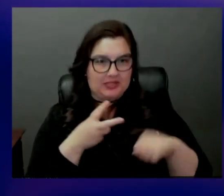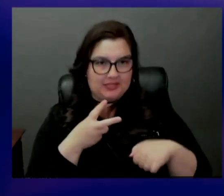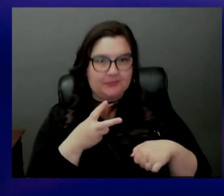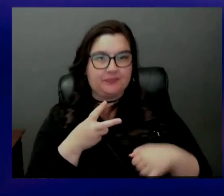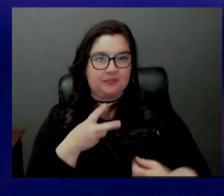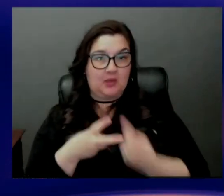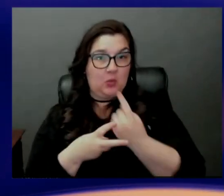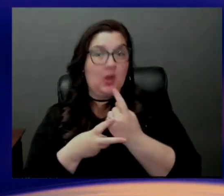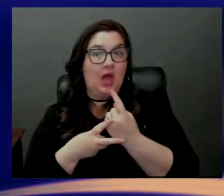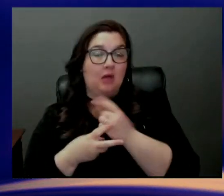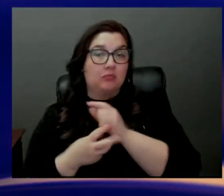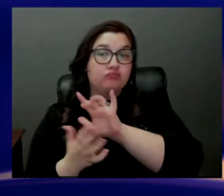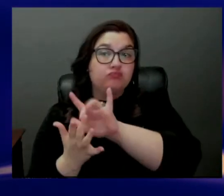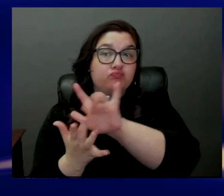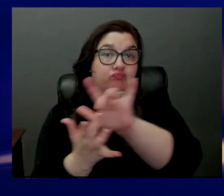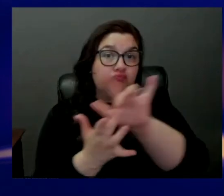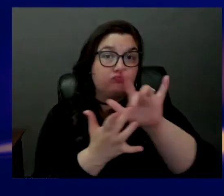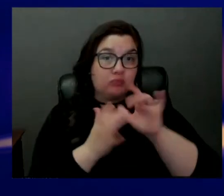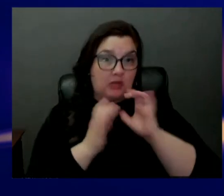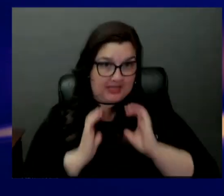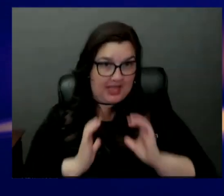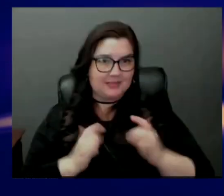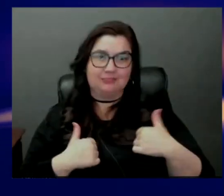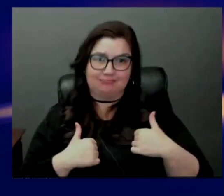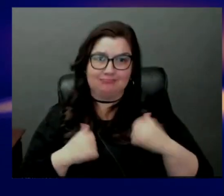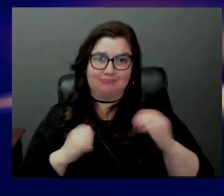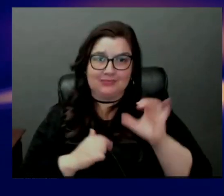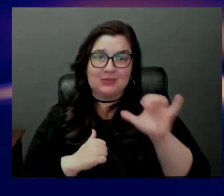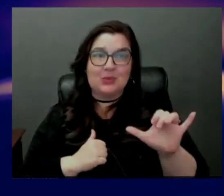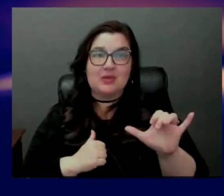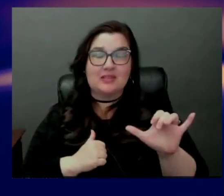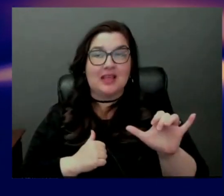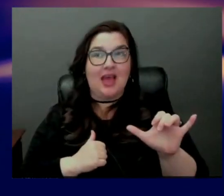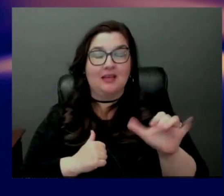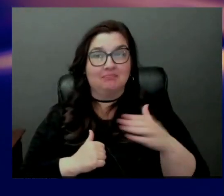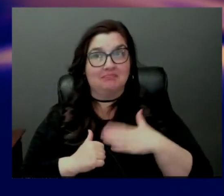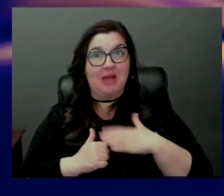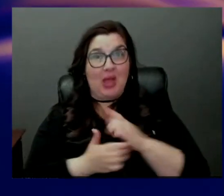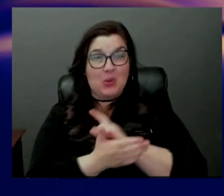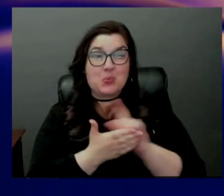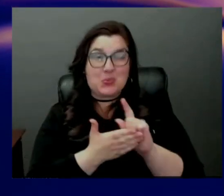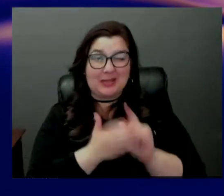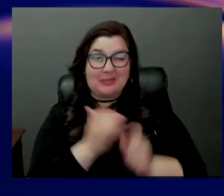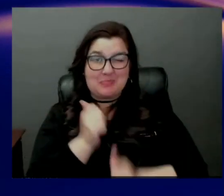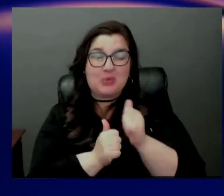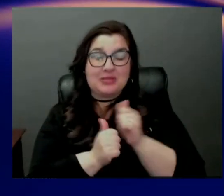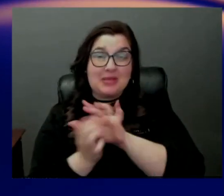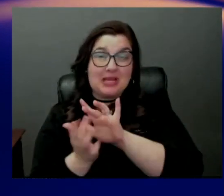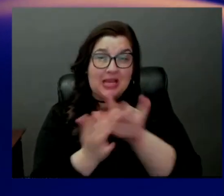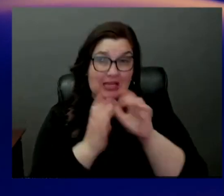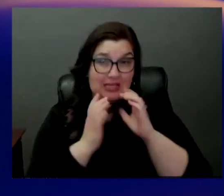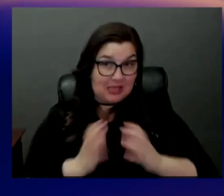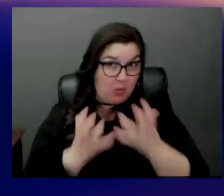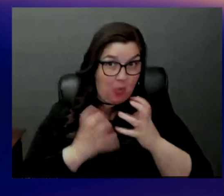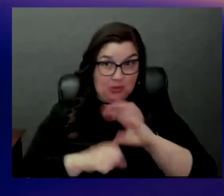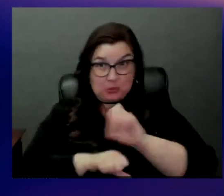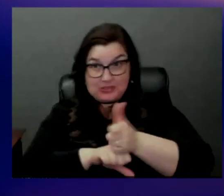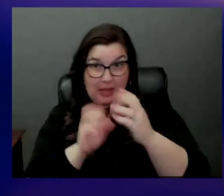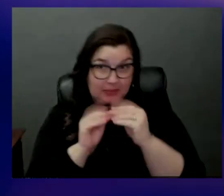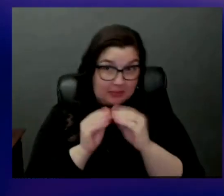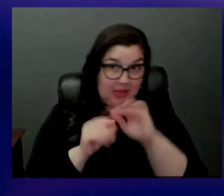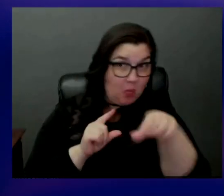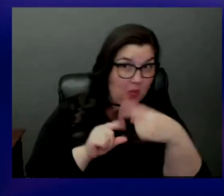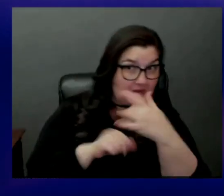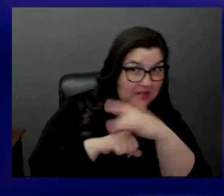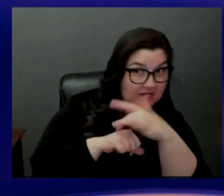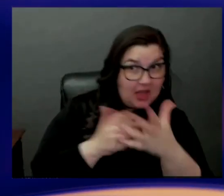proactively reach out to a lot of our customers. I do that. A good part of my week is trying to reach out to customers saying, would you like to meet with us? When can you meet? And I'm kind